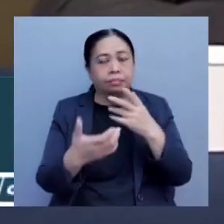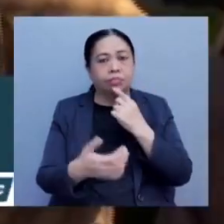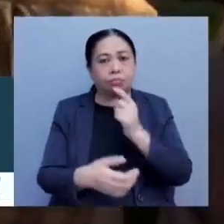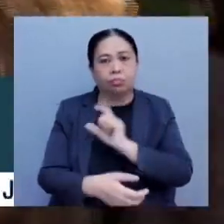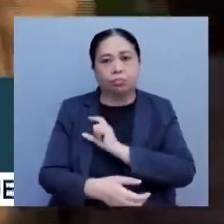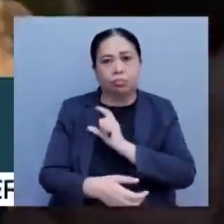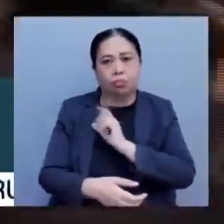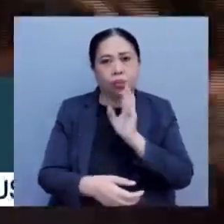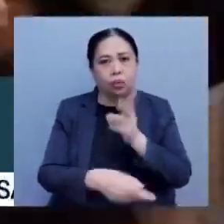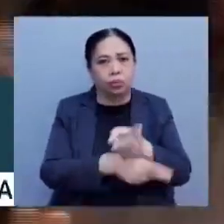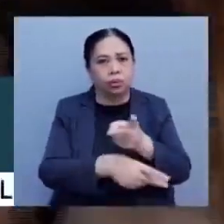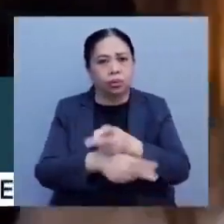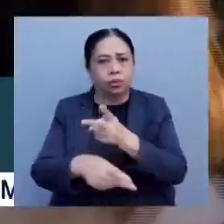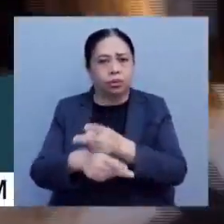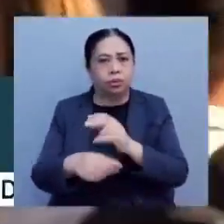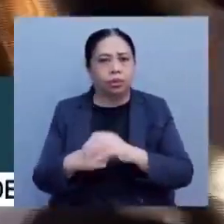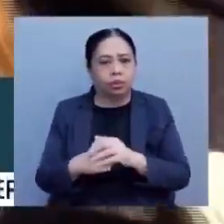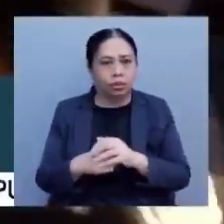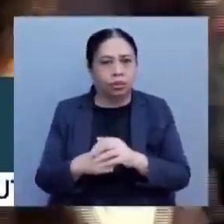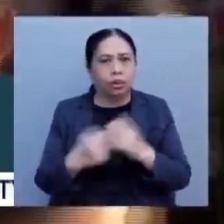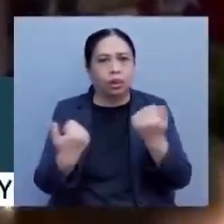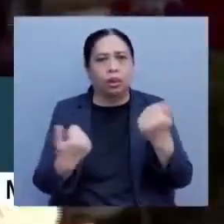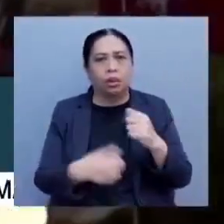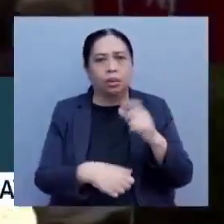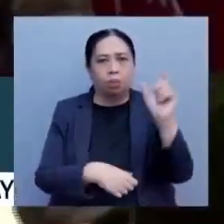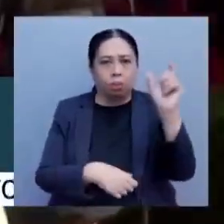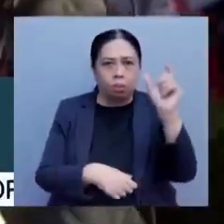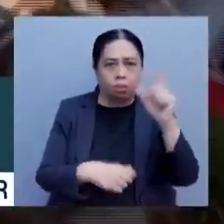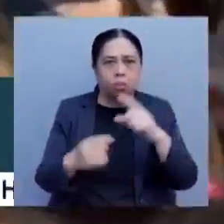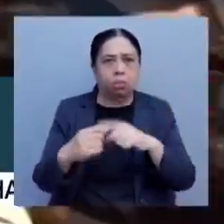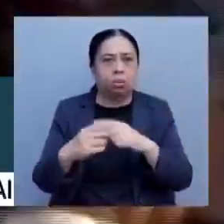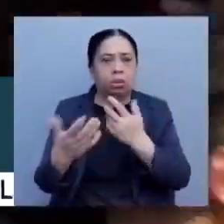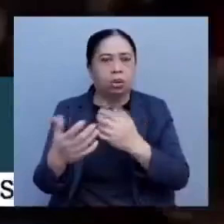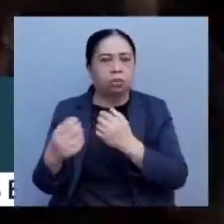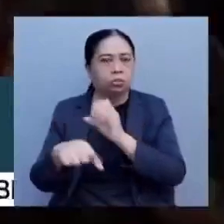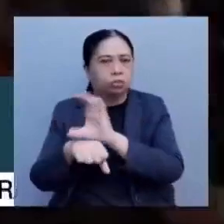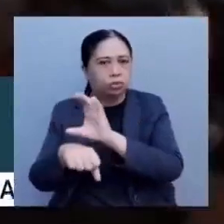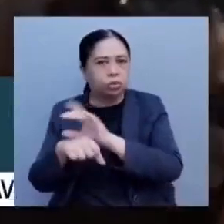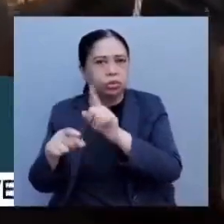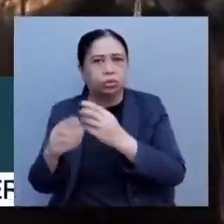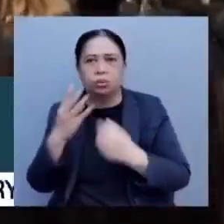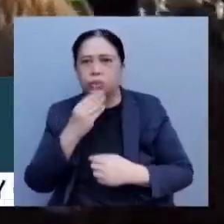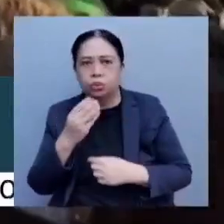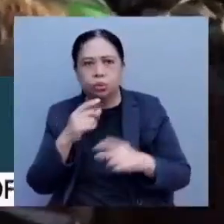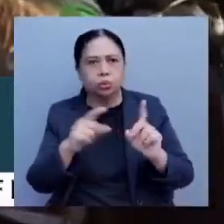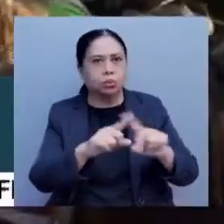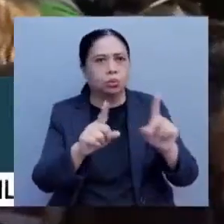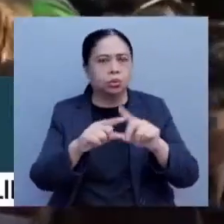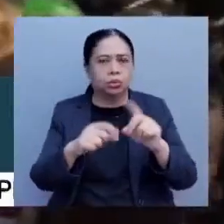to high-profile synagogues and mosques to prevent attacks on any houses of worship.